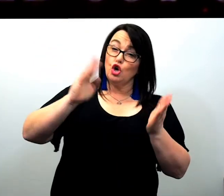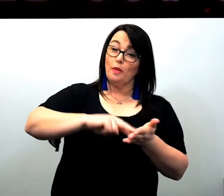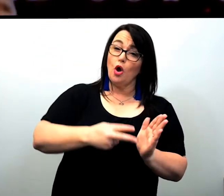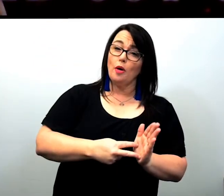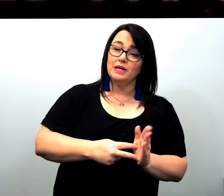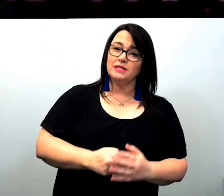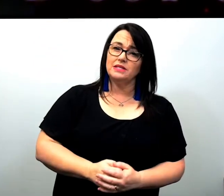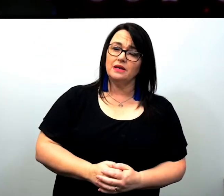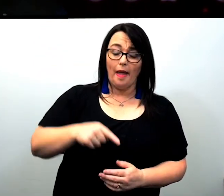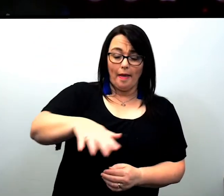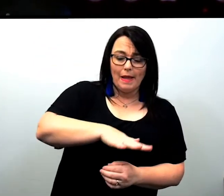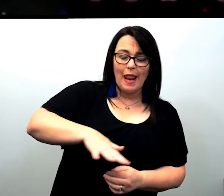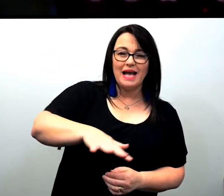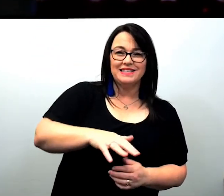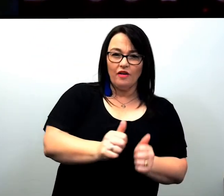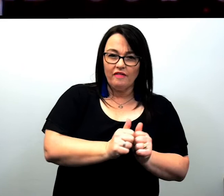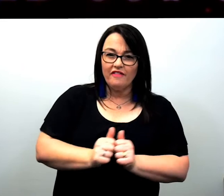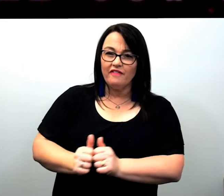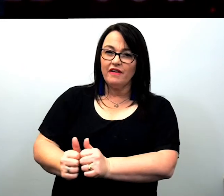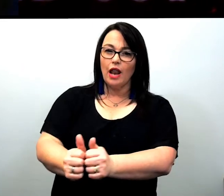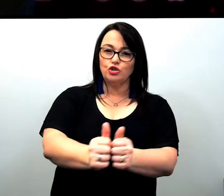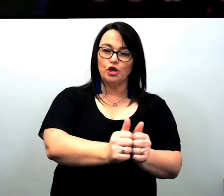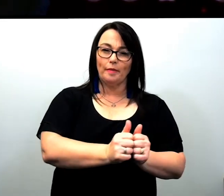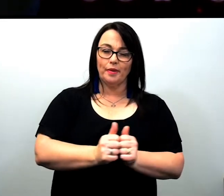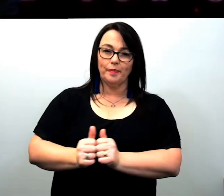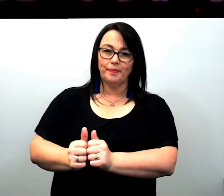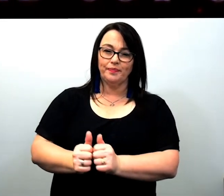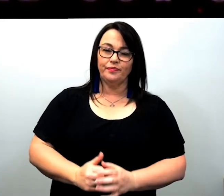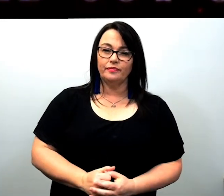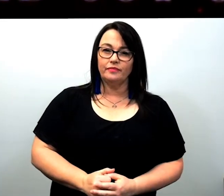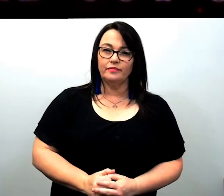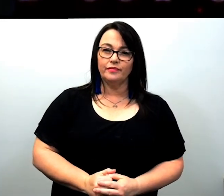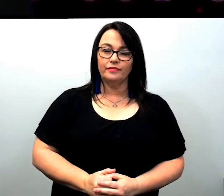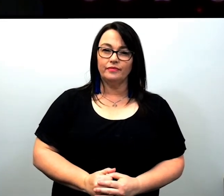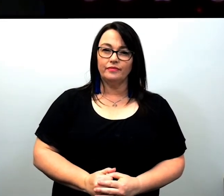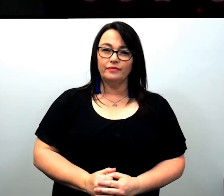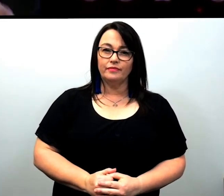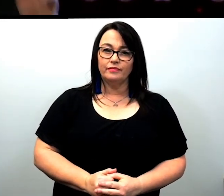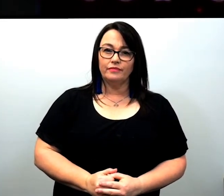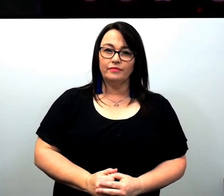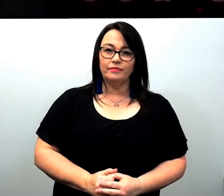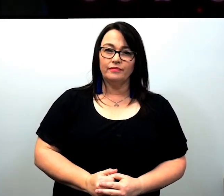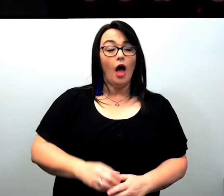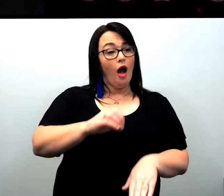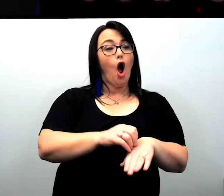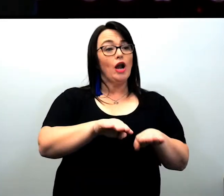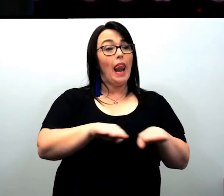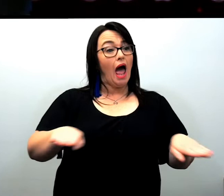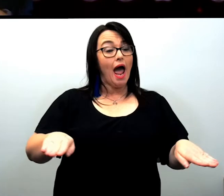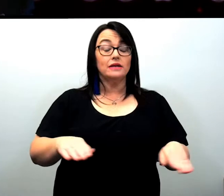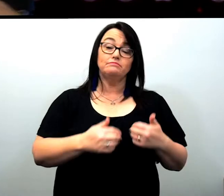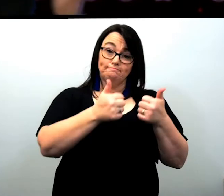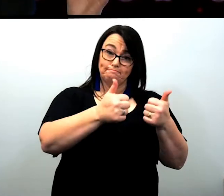Providing a place of fellowship. A place, you know, as good as online and reaching people, it's all